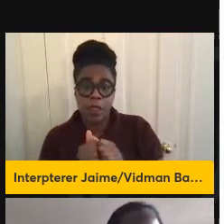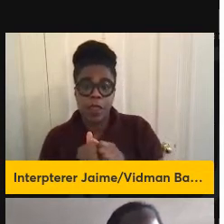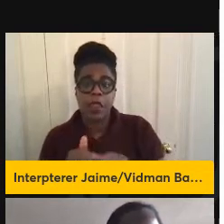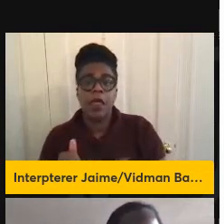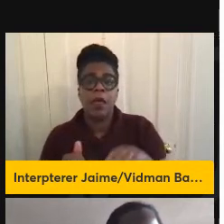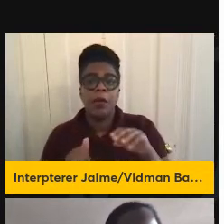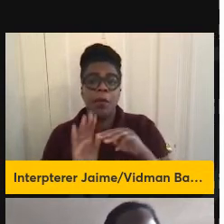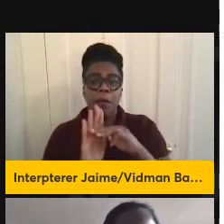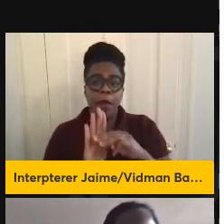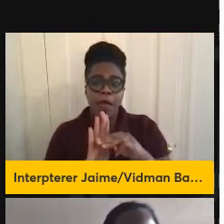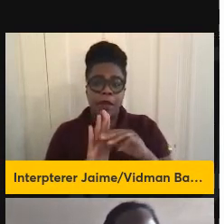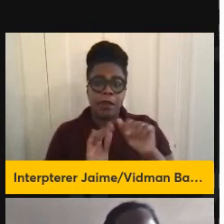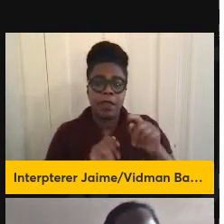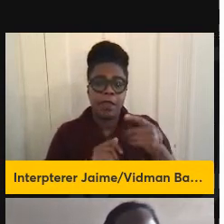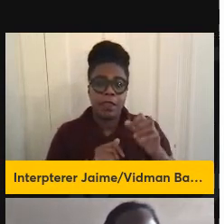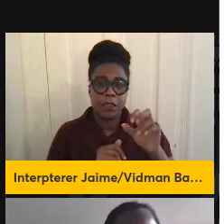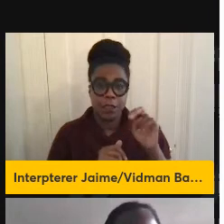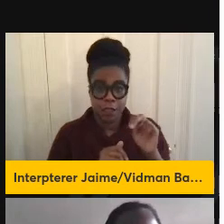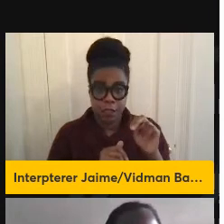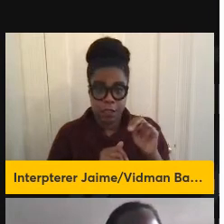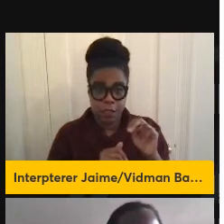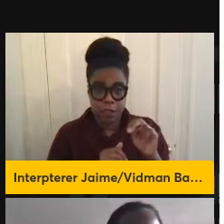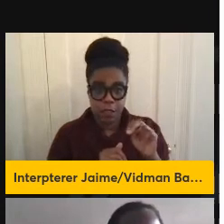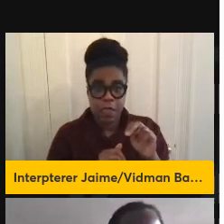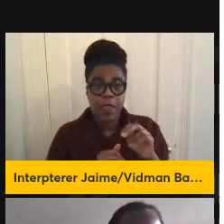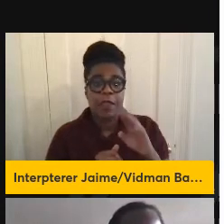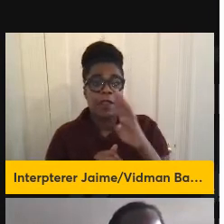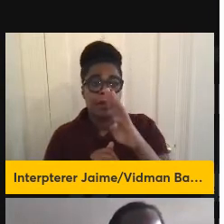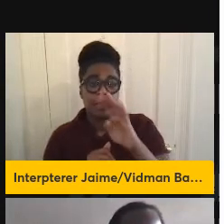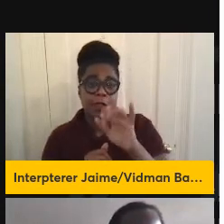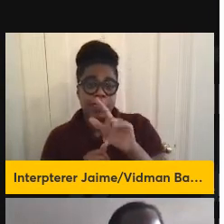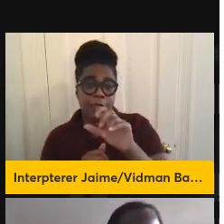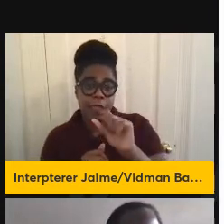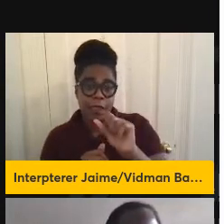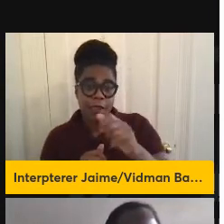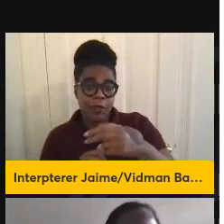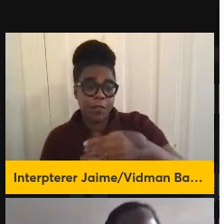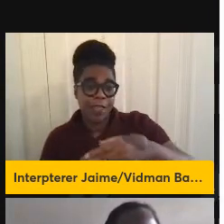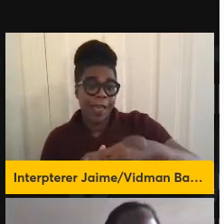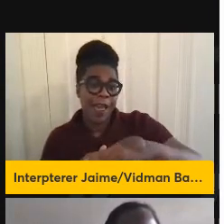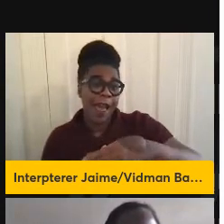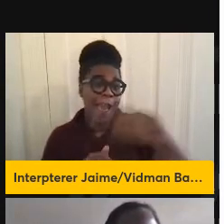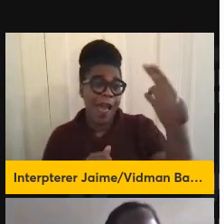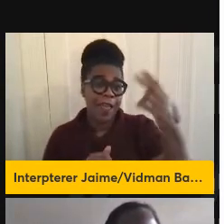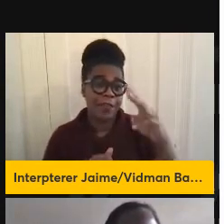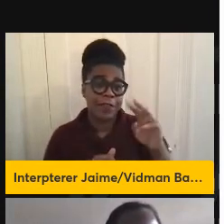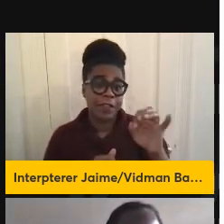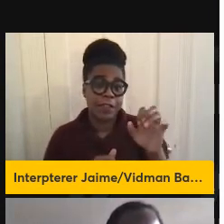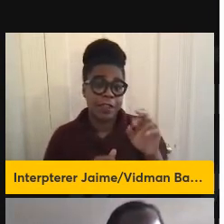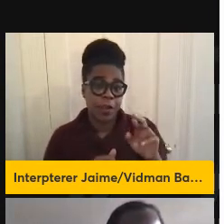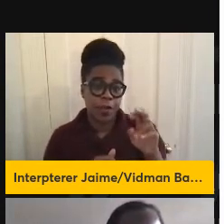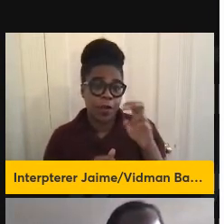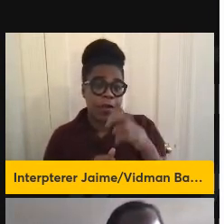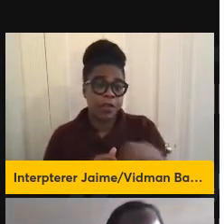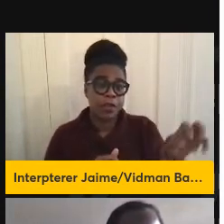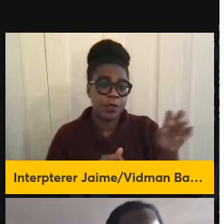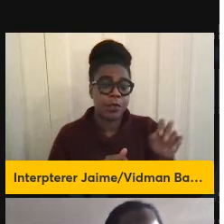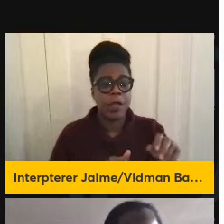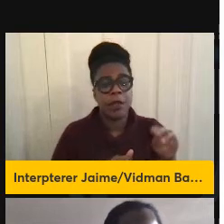did was I adoptively transferred B cells with high affinity BCR to a model